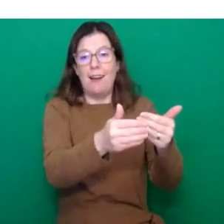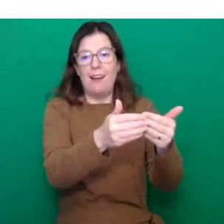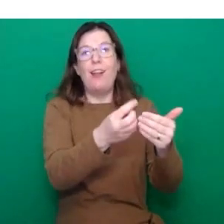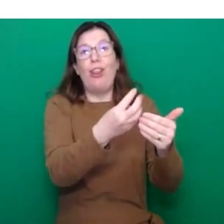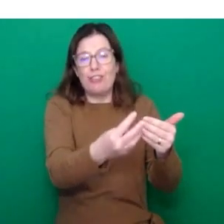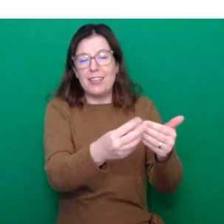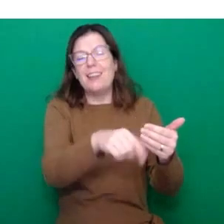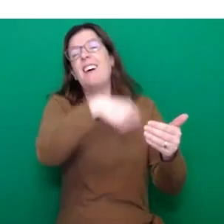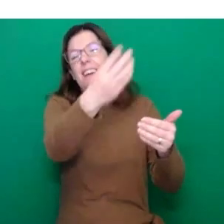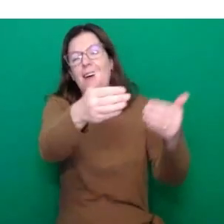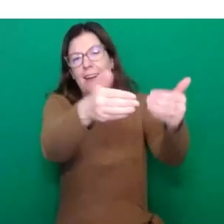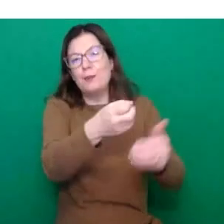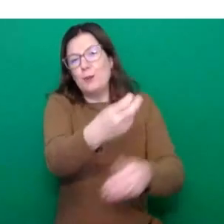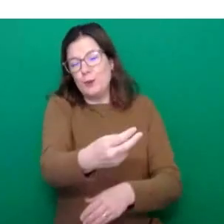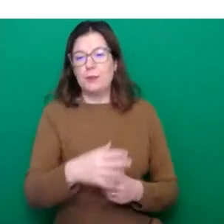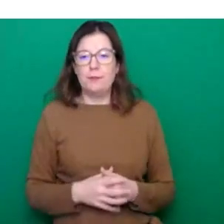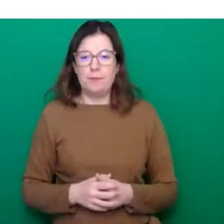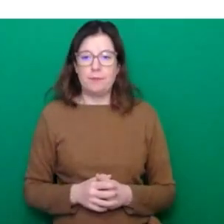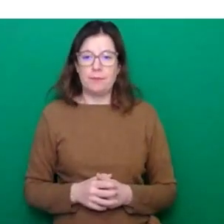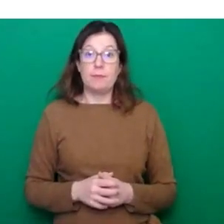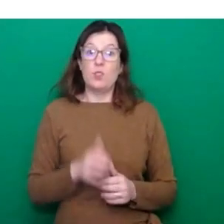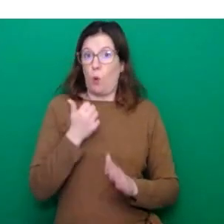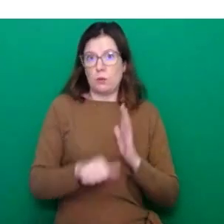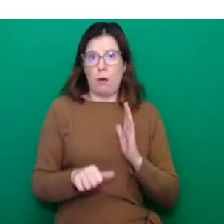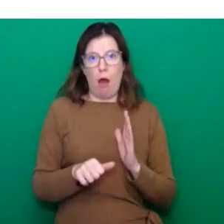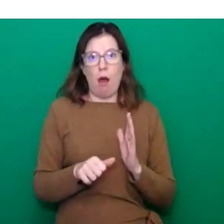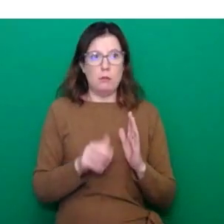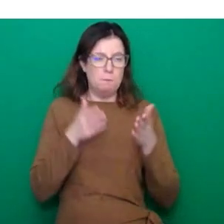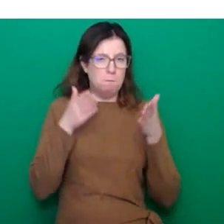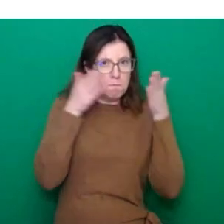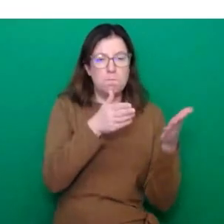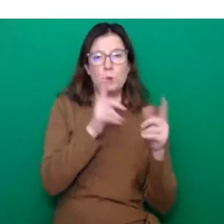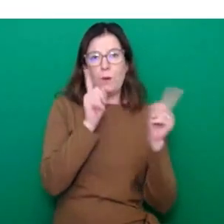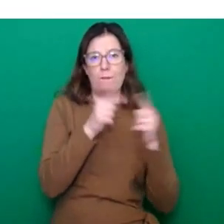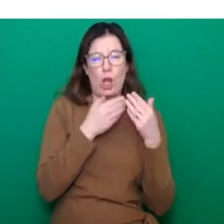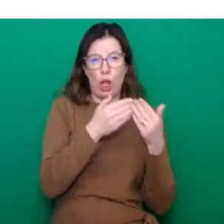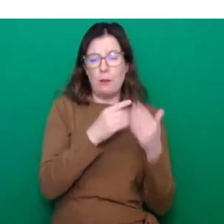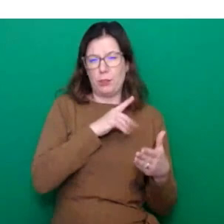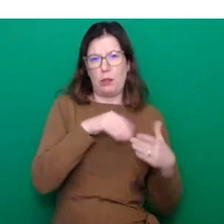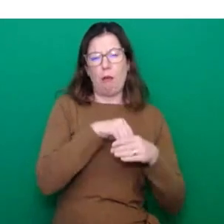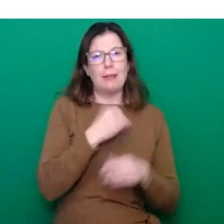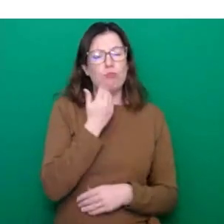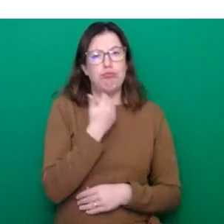by day. So it really, at the start of the year, it's very uni heavy because there's so much content.